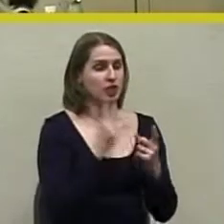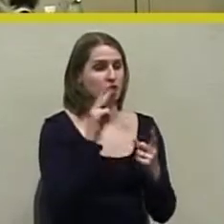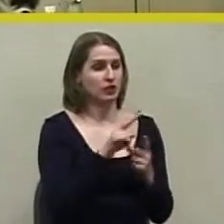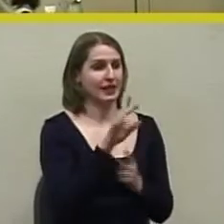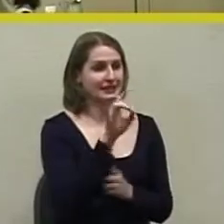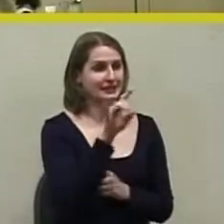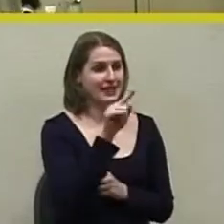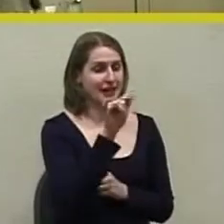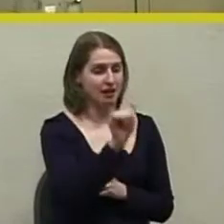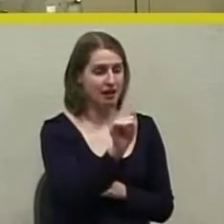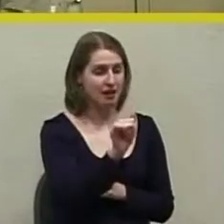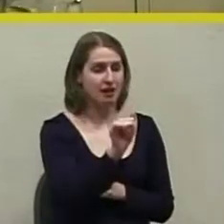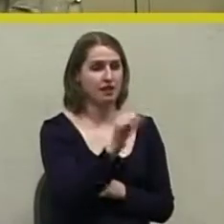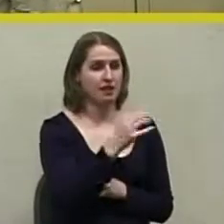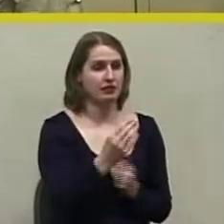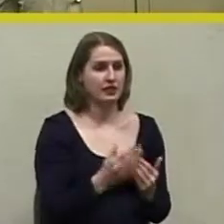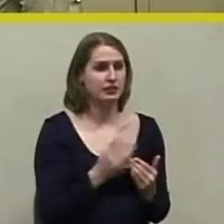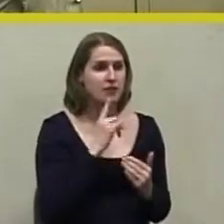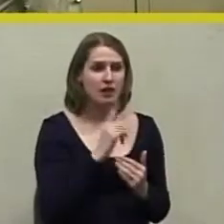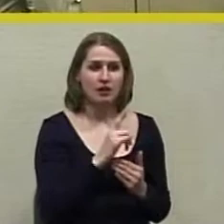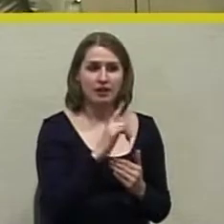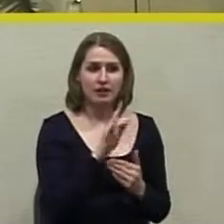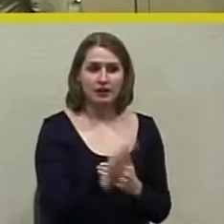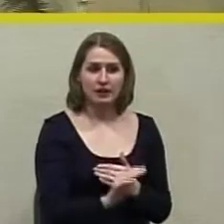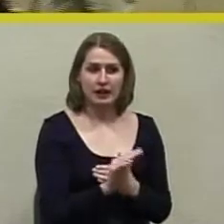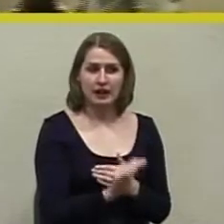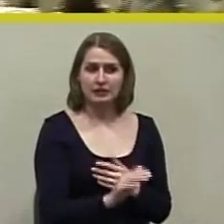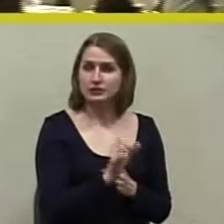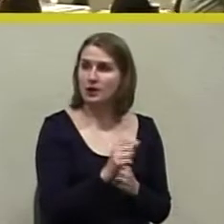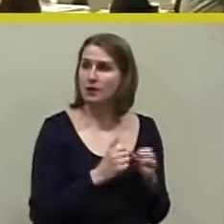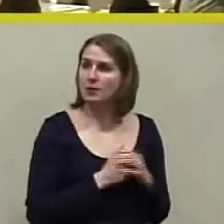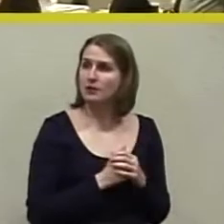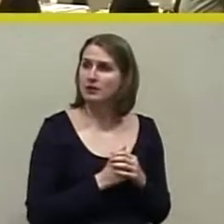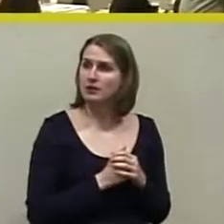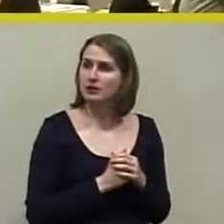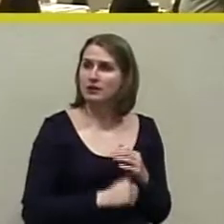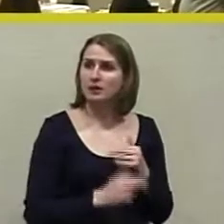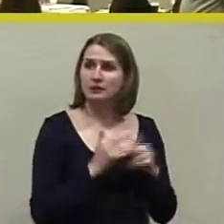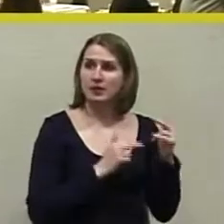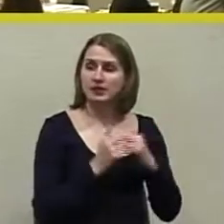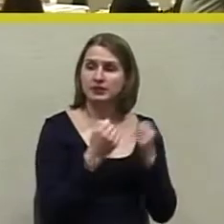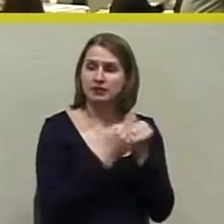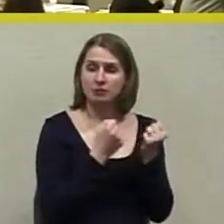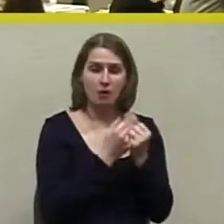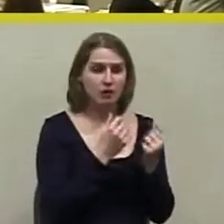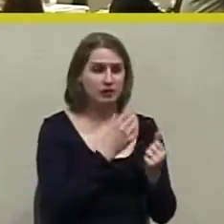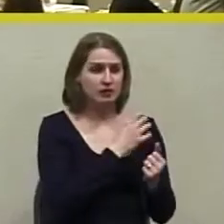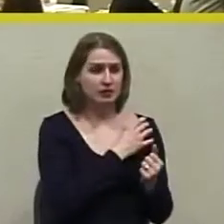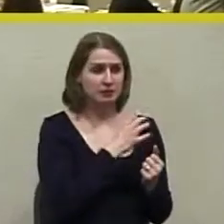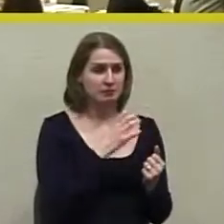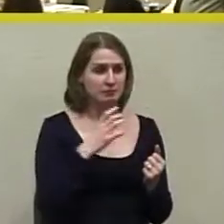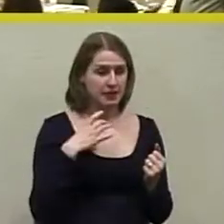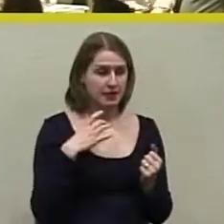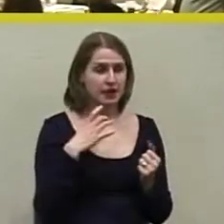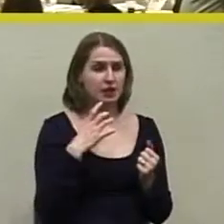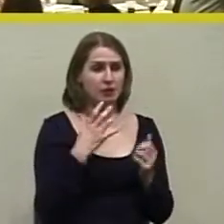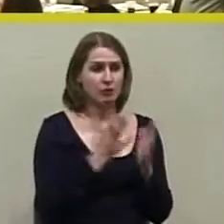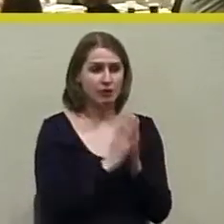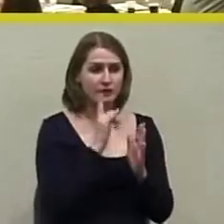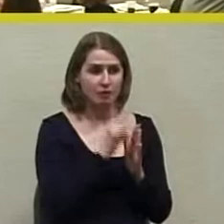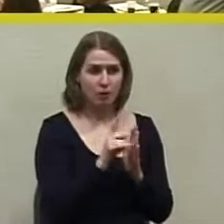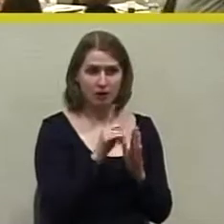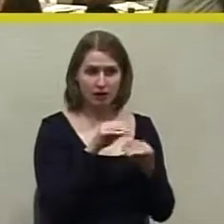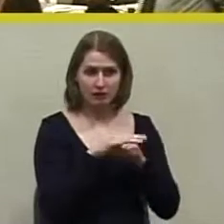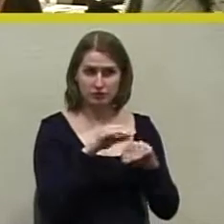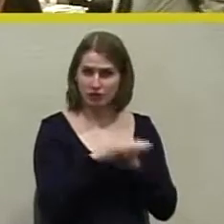Yeah. Okay. It says building requests or building support committee request for consultation. Student is blacked out, school is blacked out,